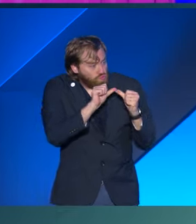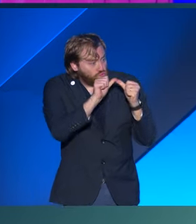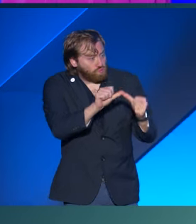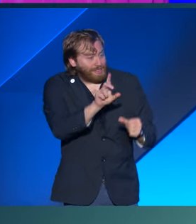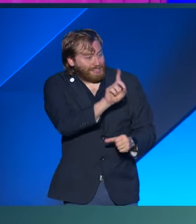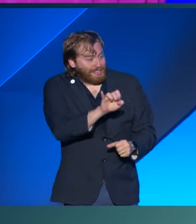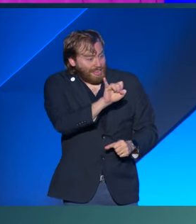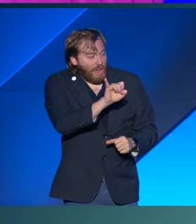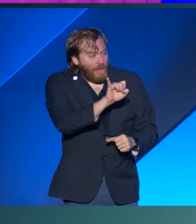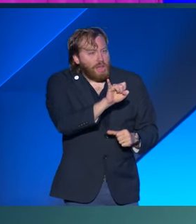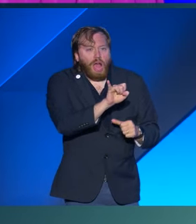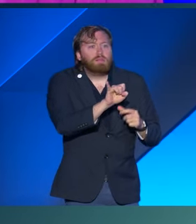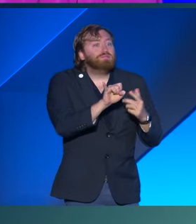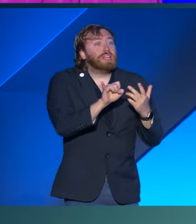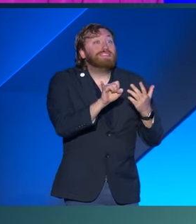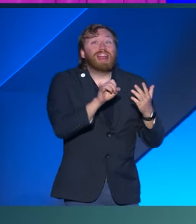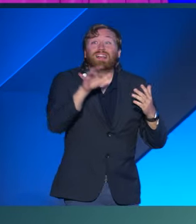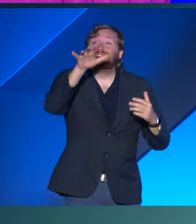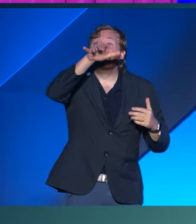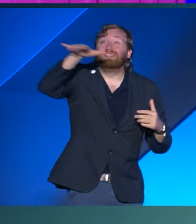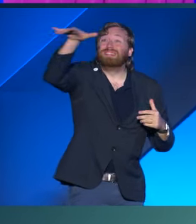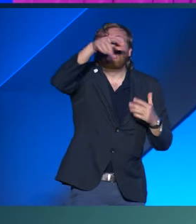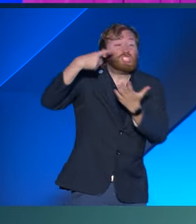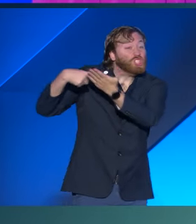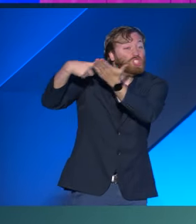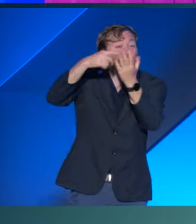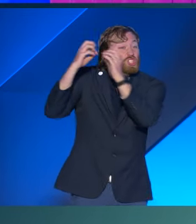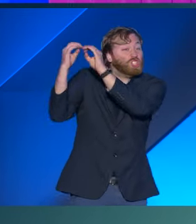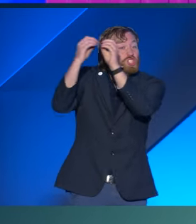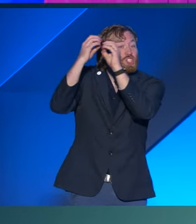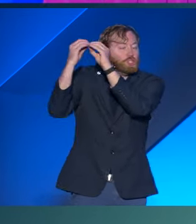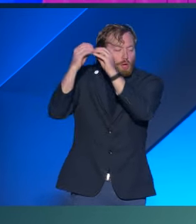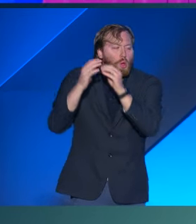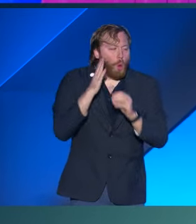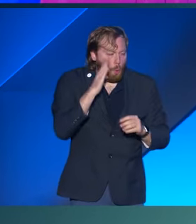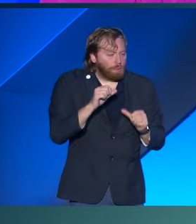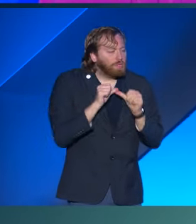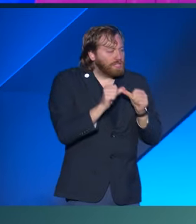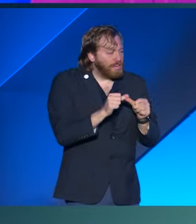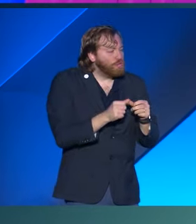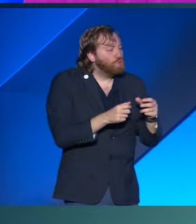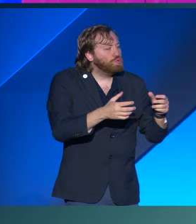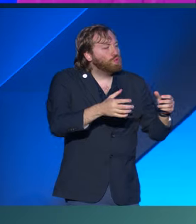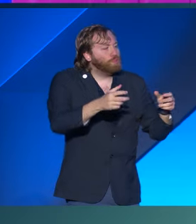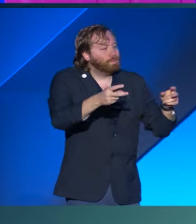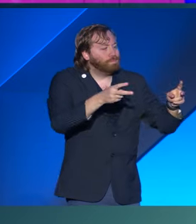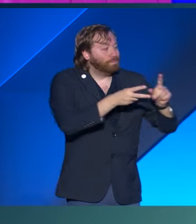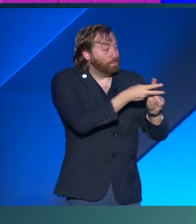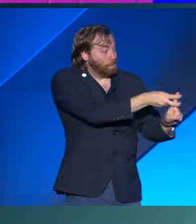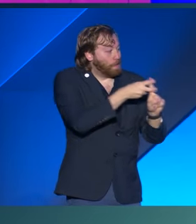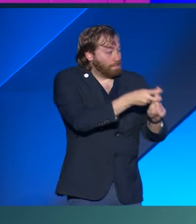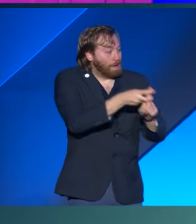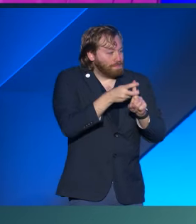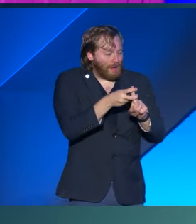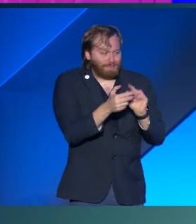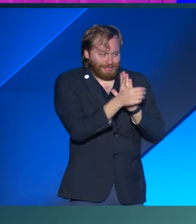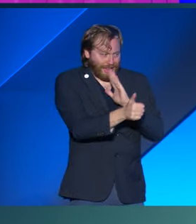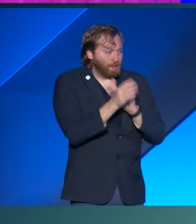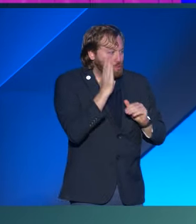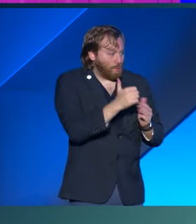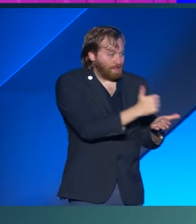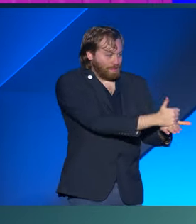as public dialogue evolves, will attract and retain top talent who are dedicated to advancing the company's